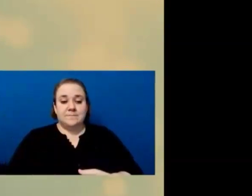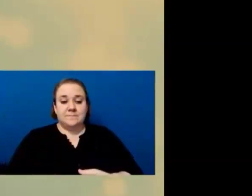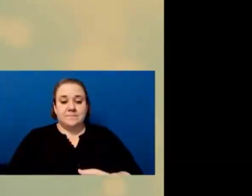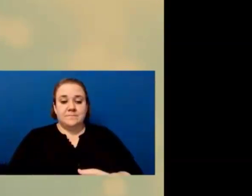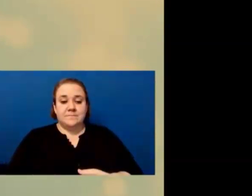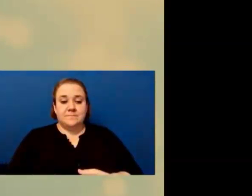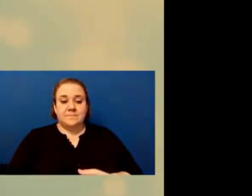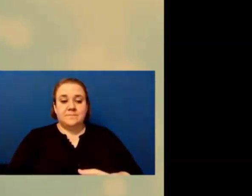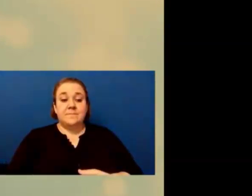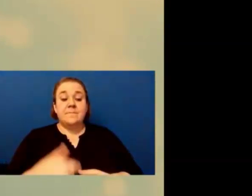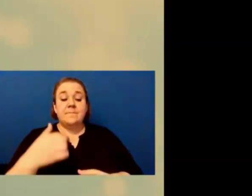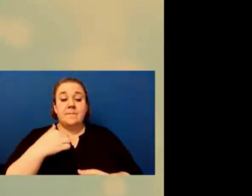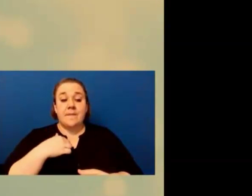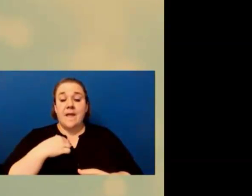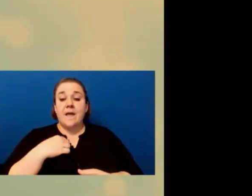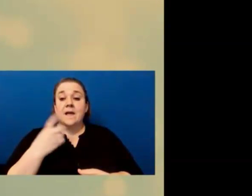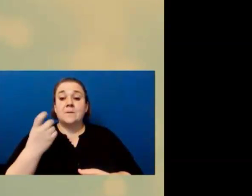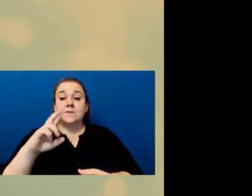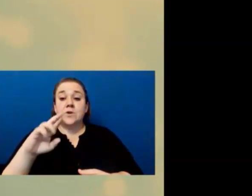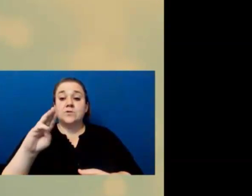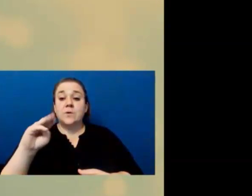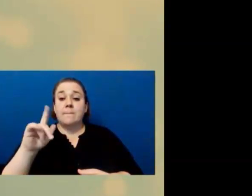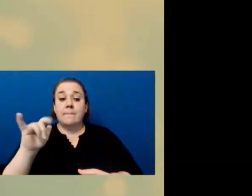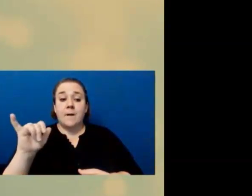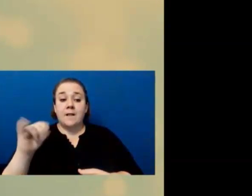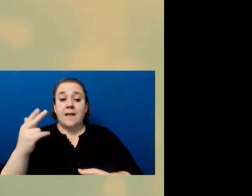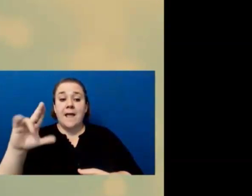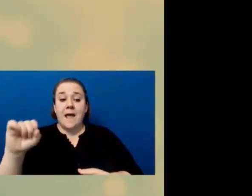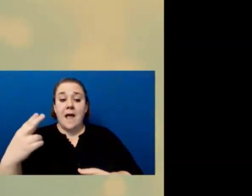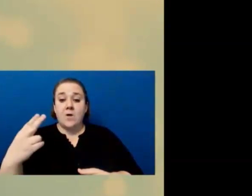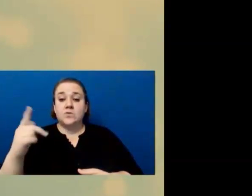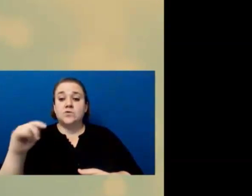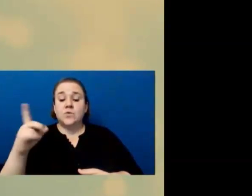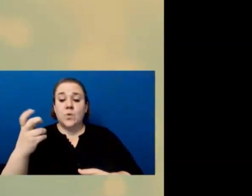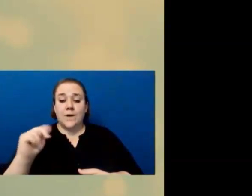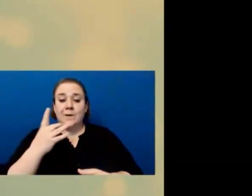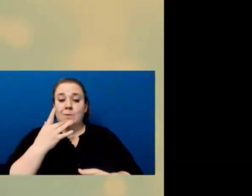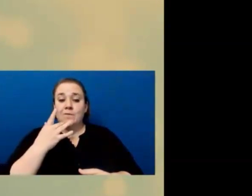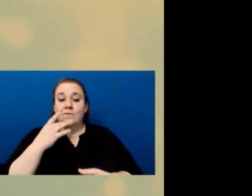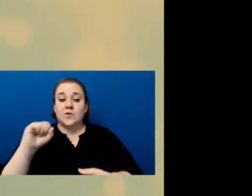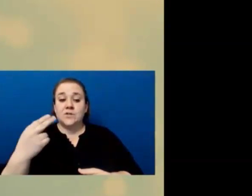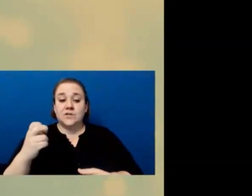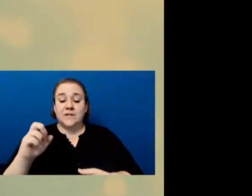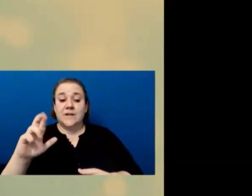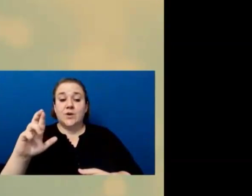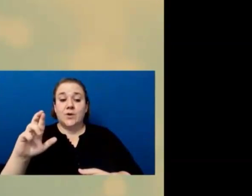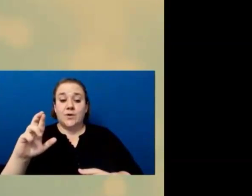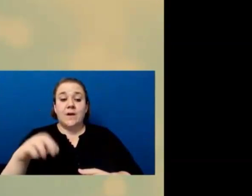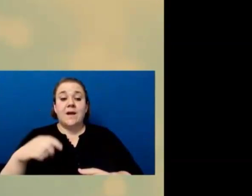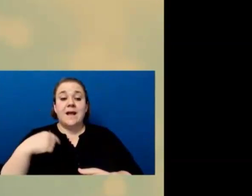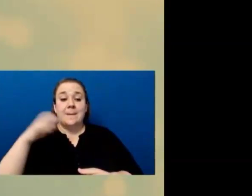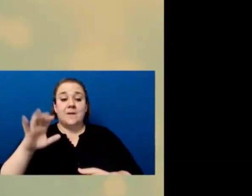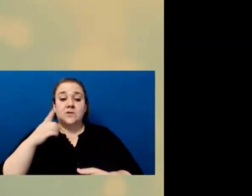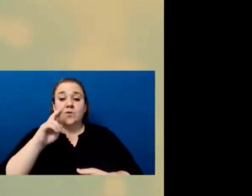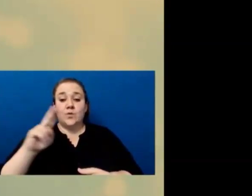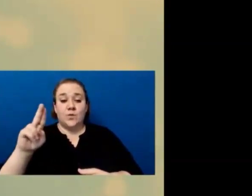congregation to congregation. I am the Reverend Dr. Molly Housh Gordon, she, her, Minister of the Unitarian